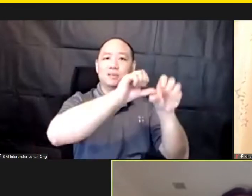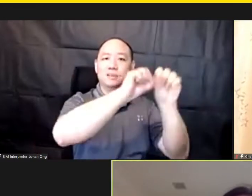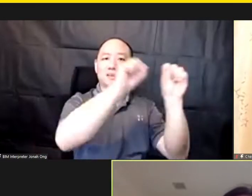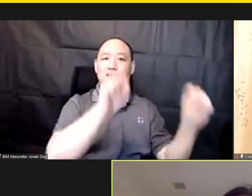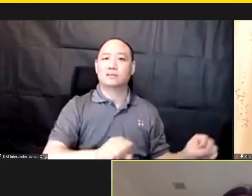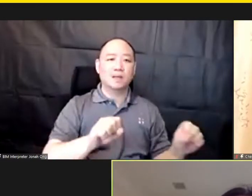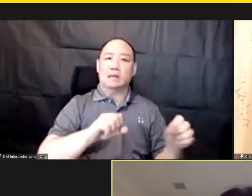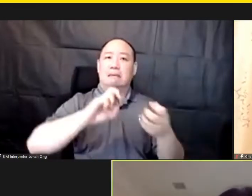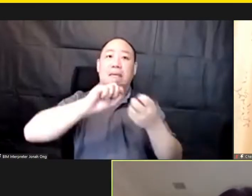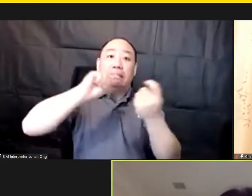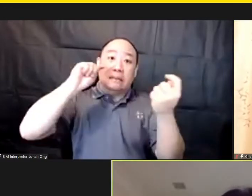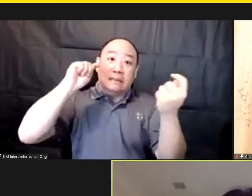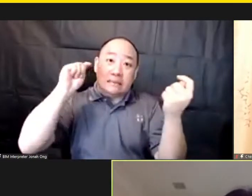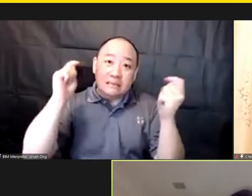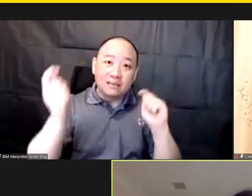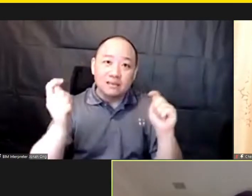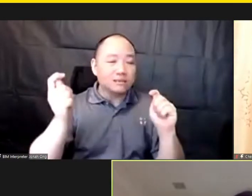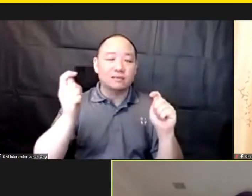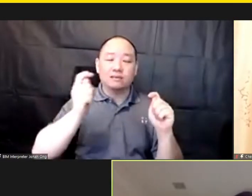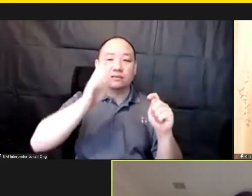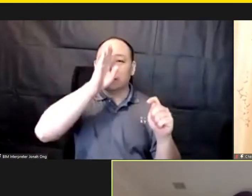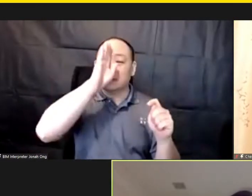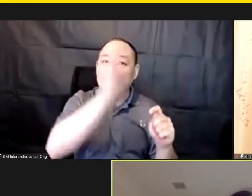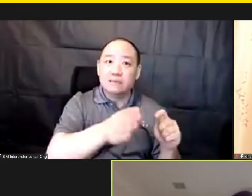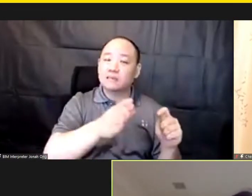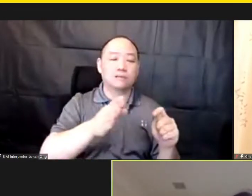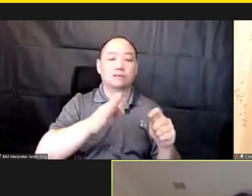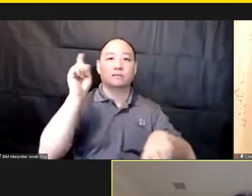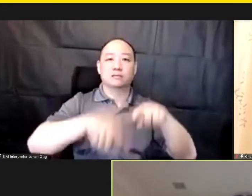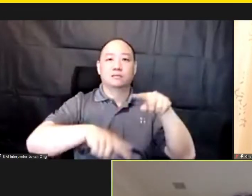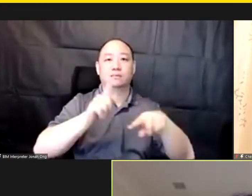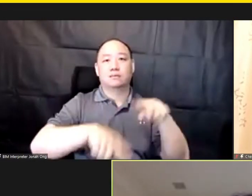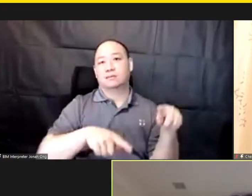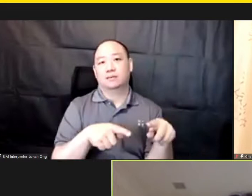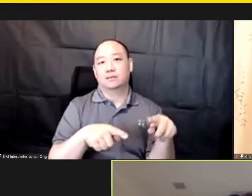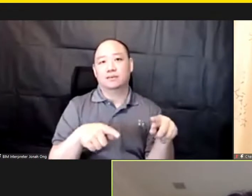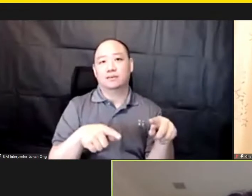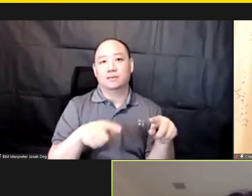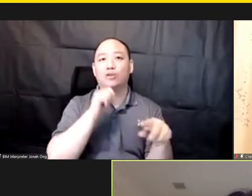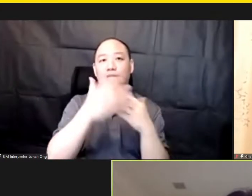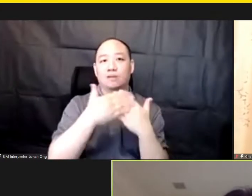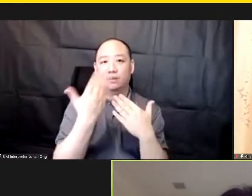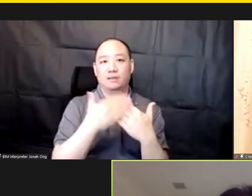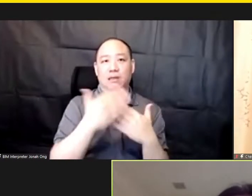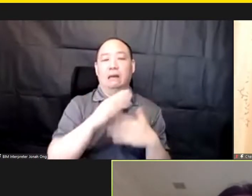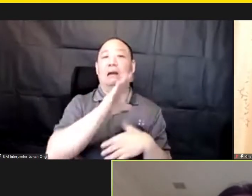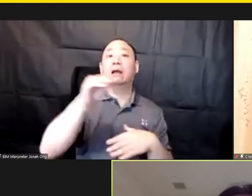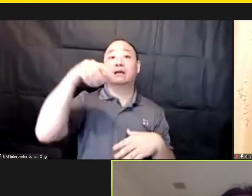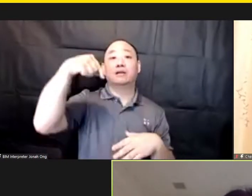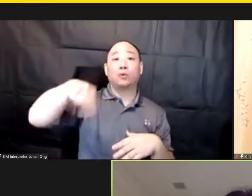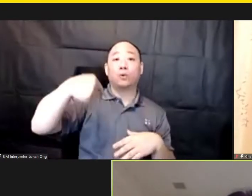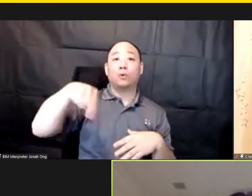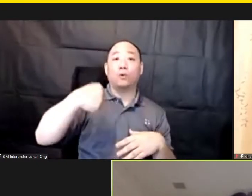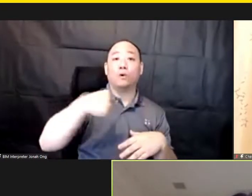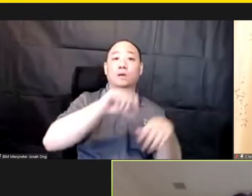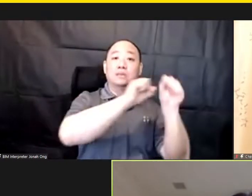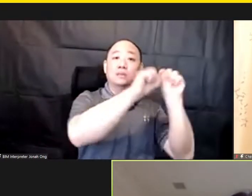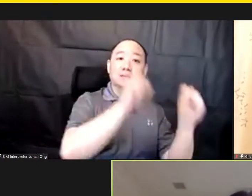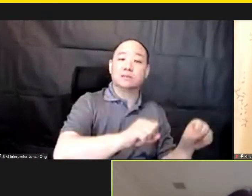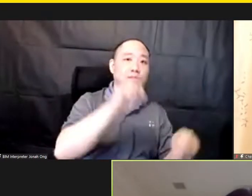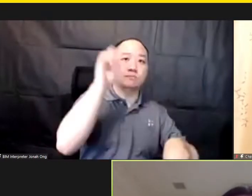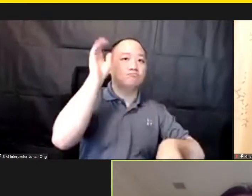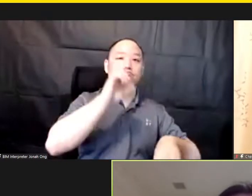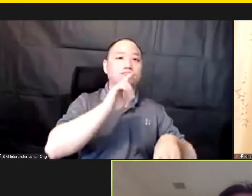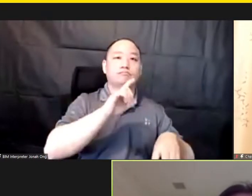straightforward. Just to recap what she has mentioned, the quality of our education system cannot be better than the quality of